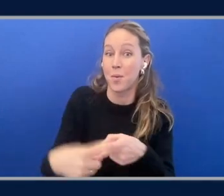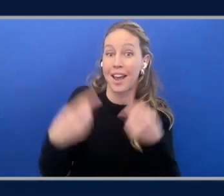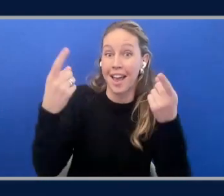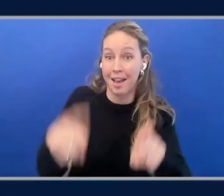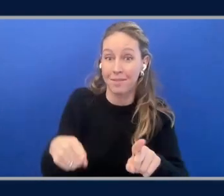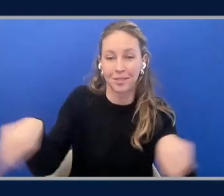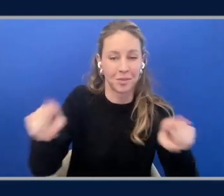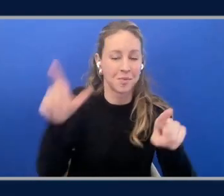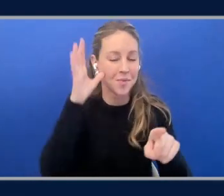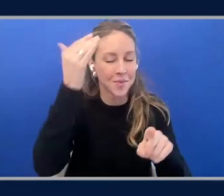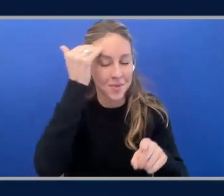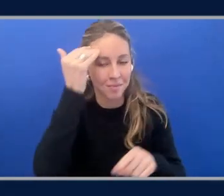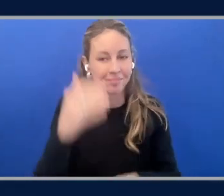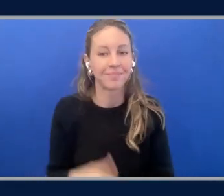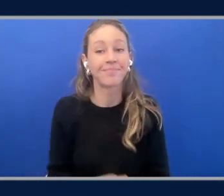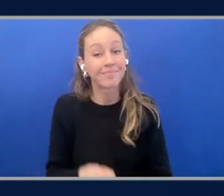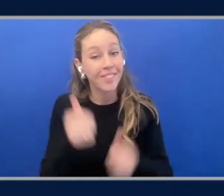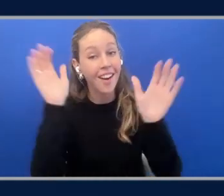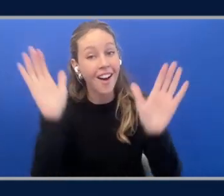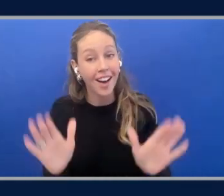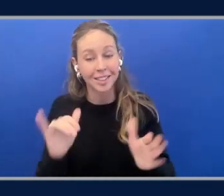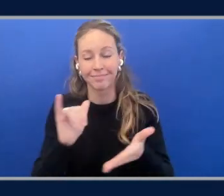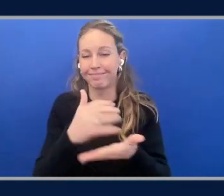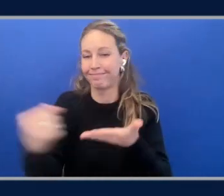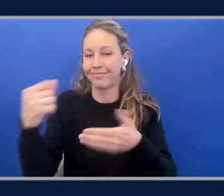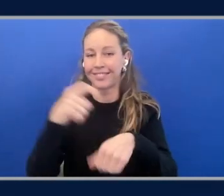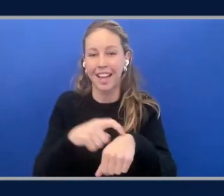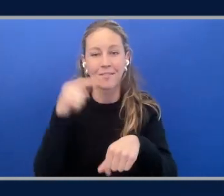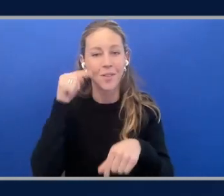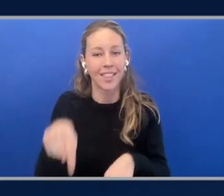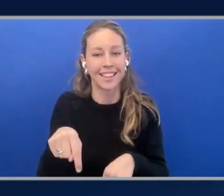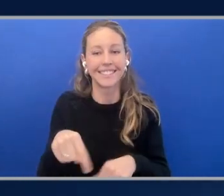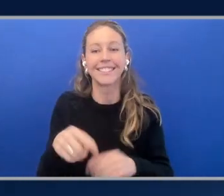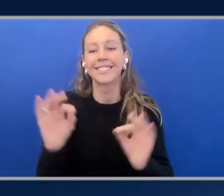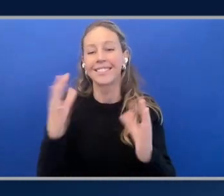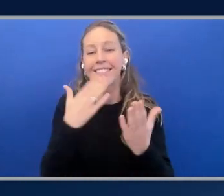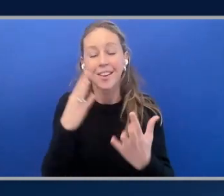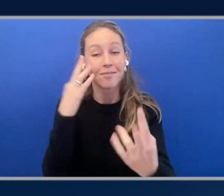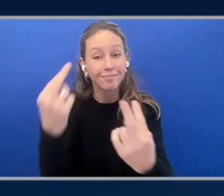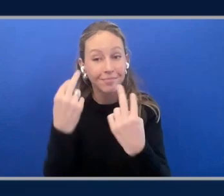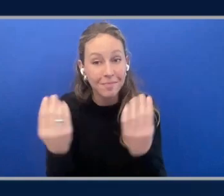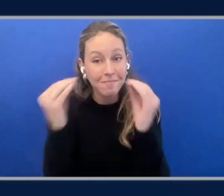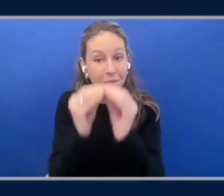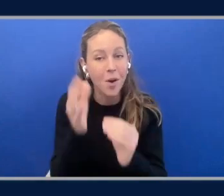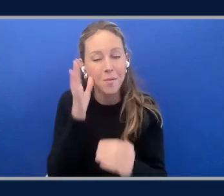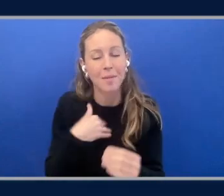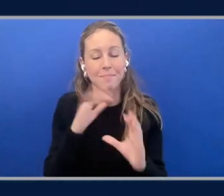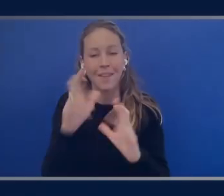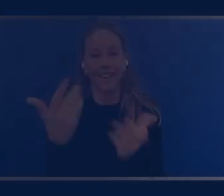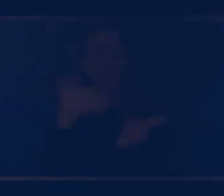Okay, awesome. All right, and that's all the time that we have for this segment. Stay tuned, and we'll be right back with more.